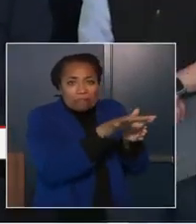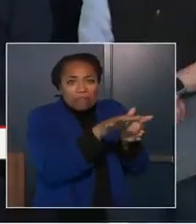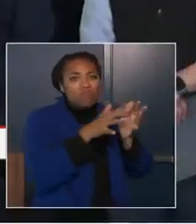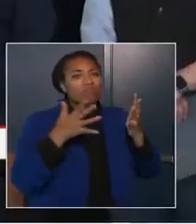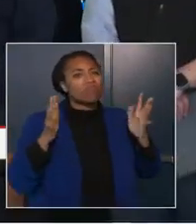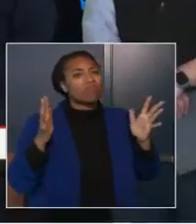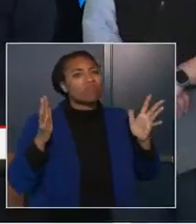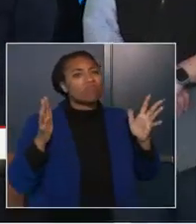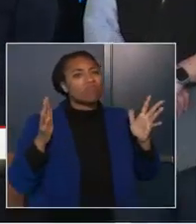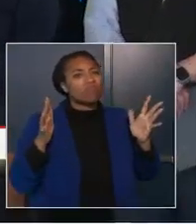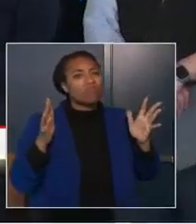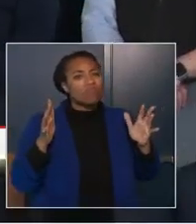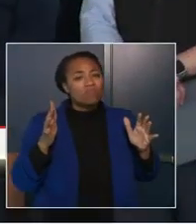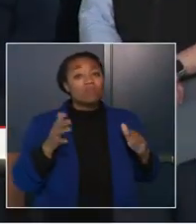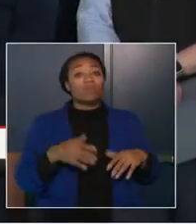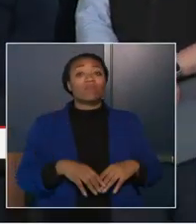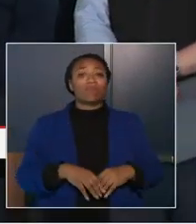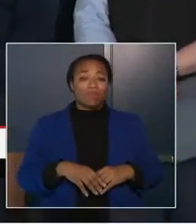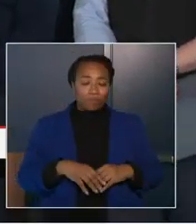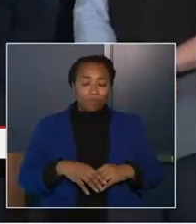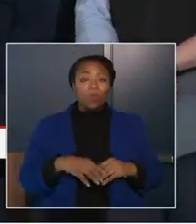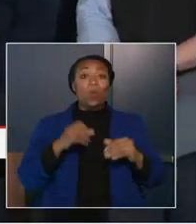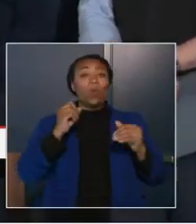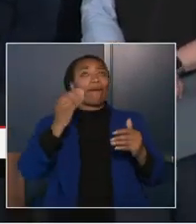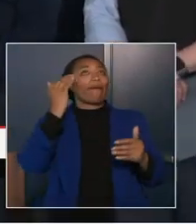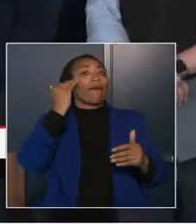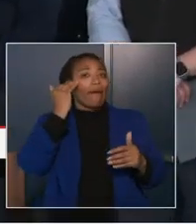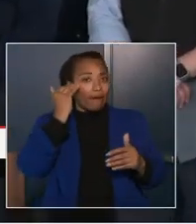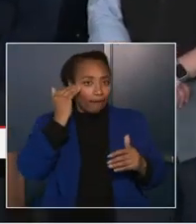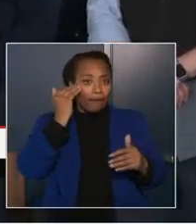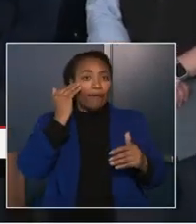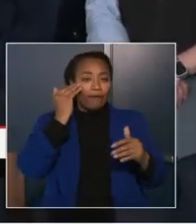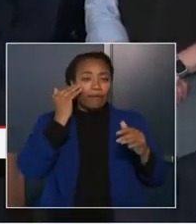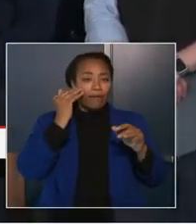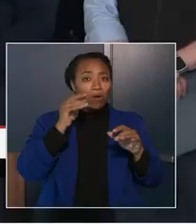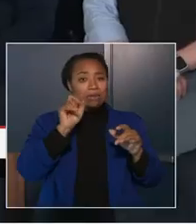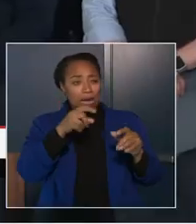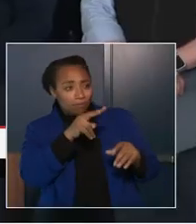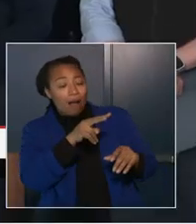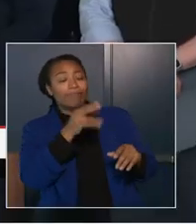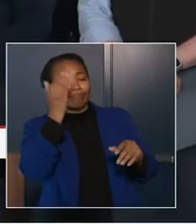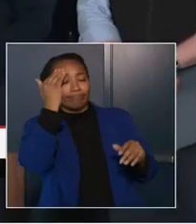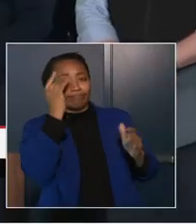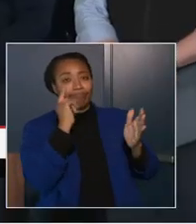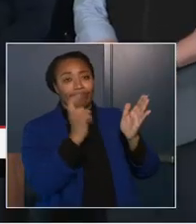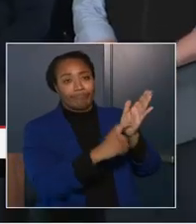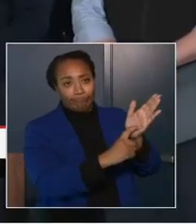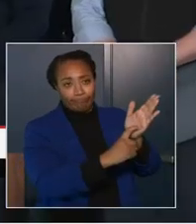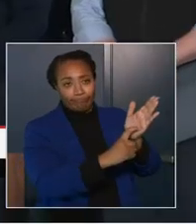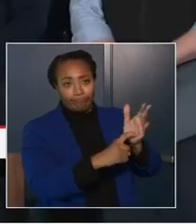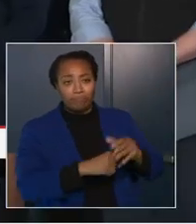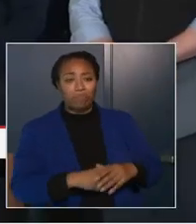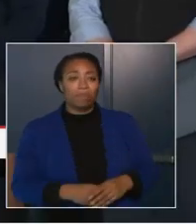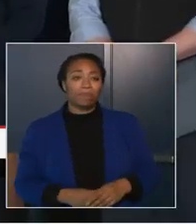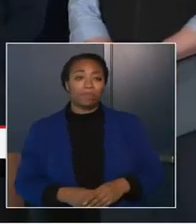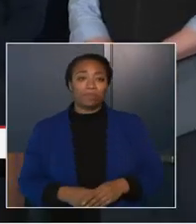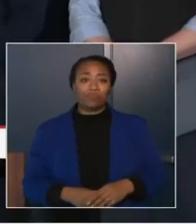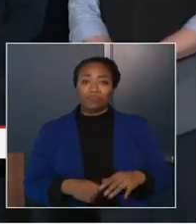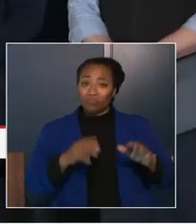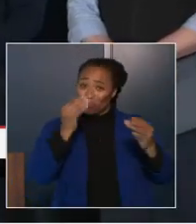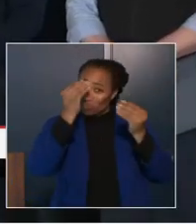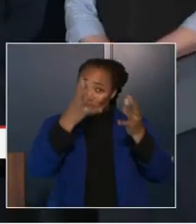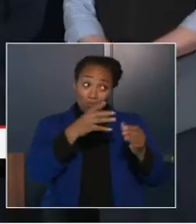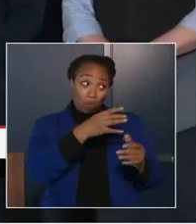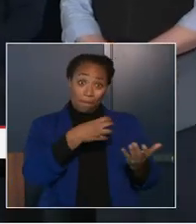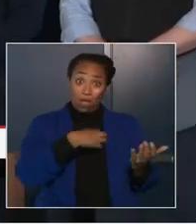But just as a reminder, it's going to snow all night long, a good part of tomorrow. There will be a lull